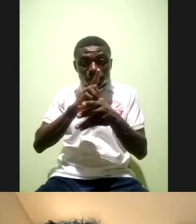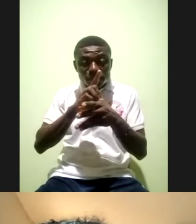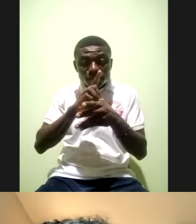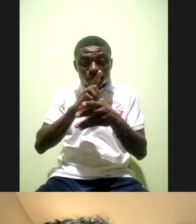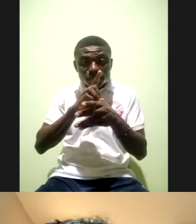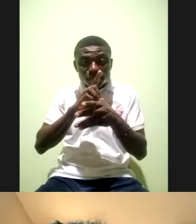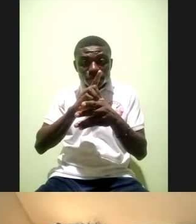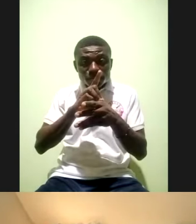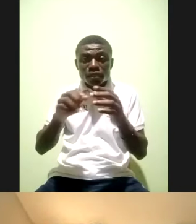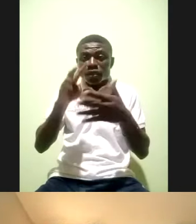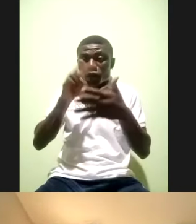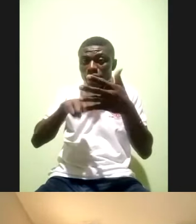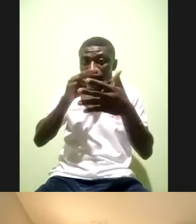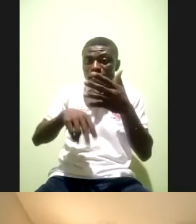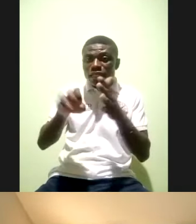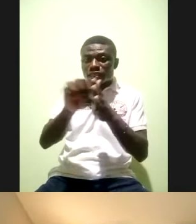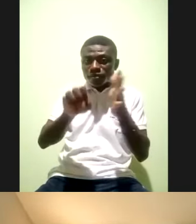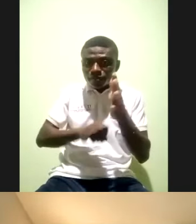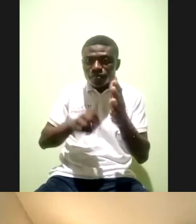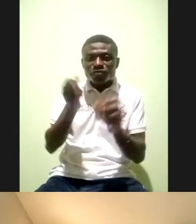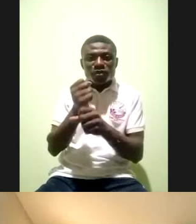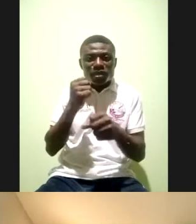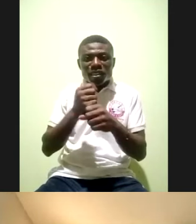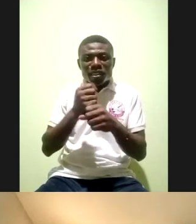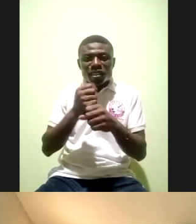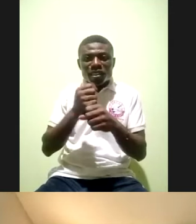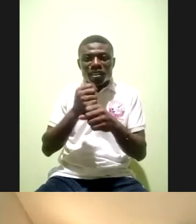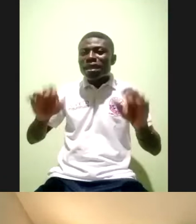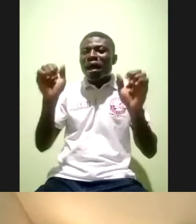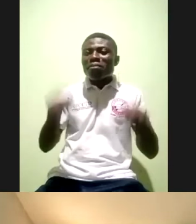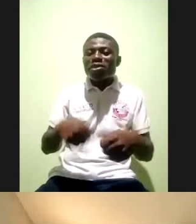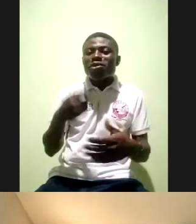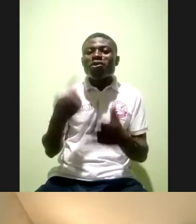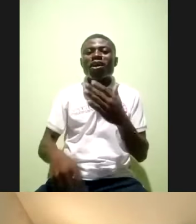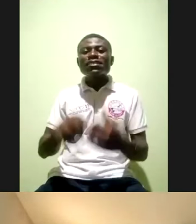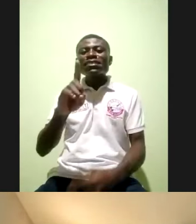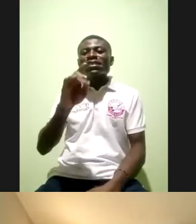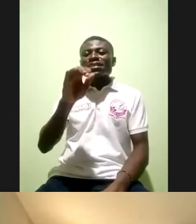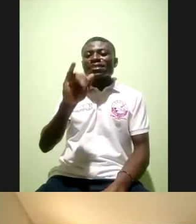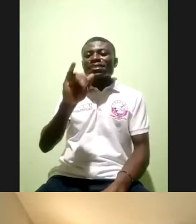reading comprehension, limited ability is dysphasia, and complete